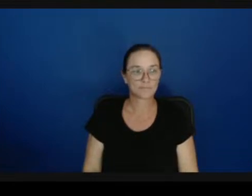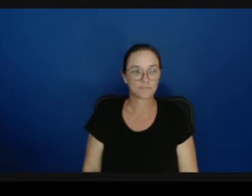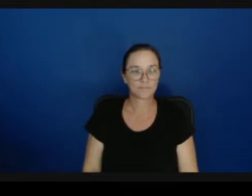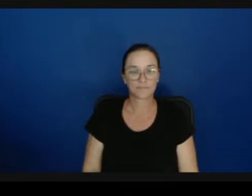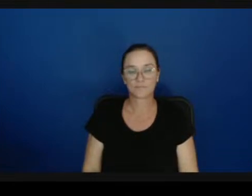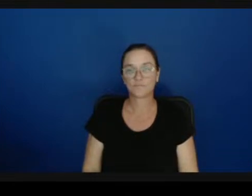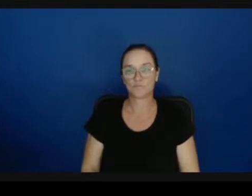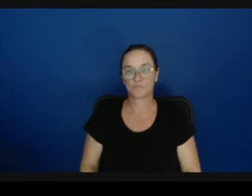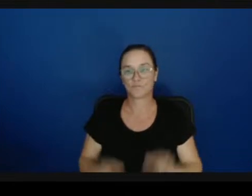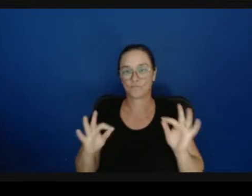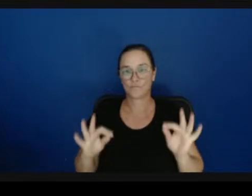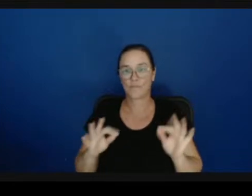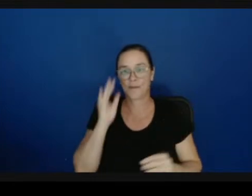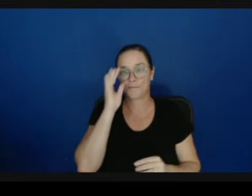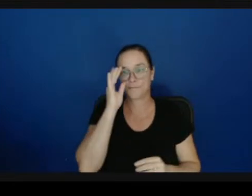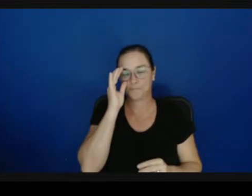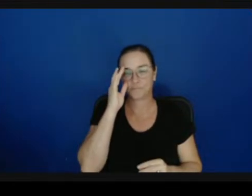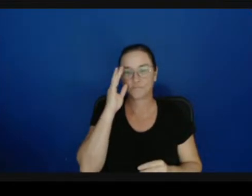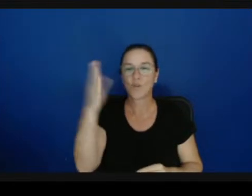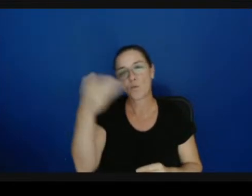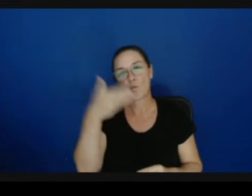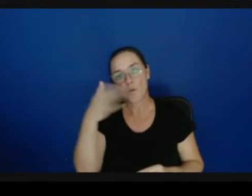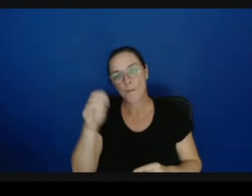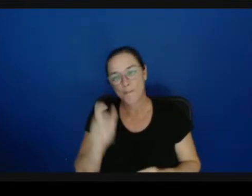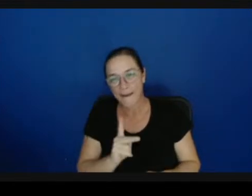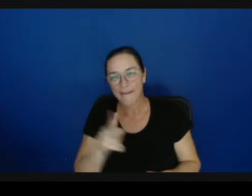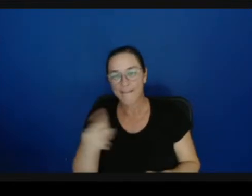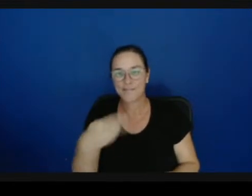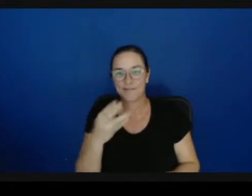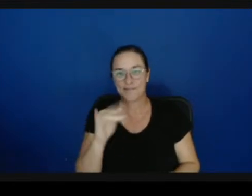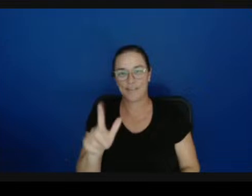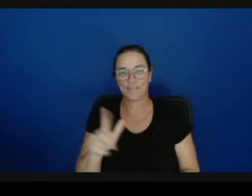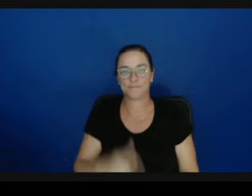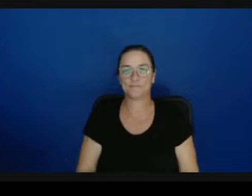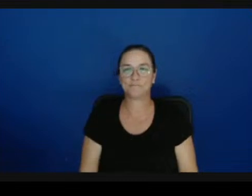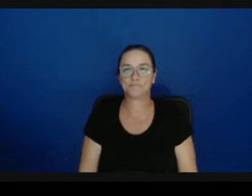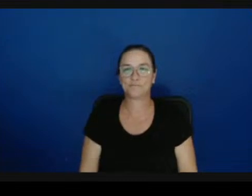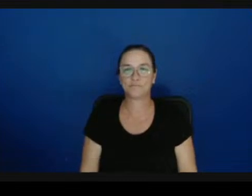There we go. All right. Welcome back, Phil.